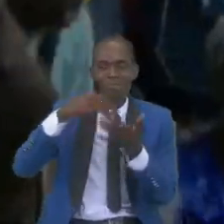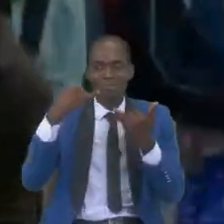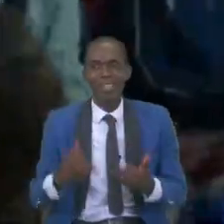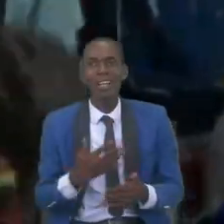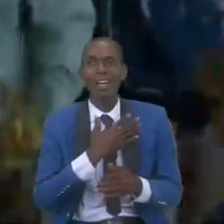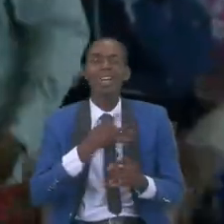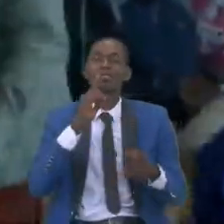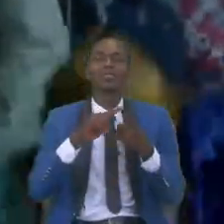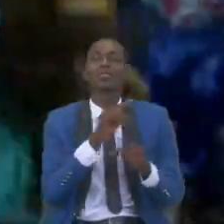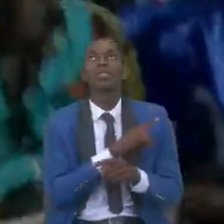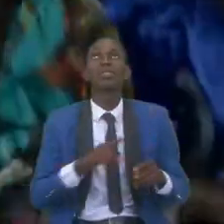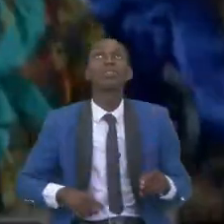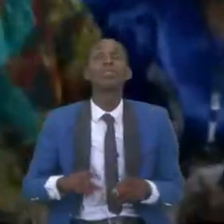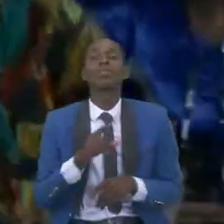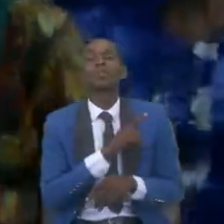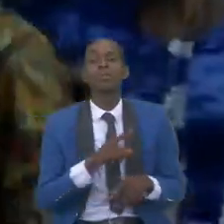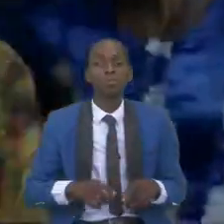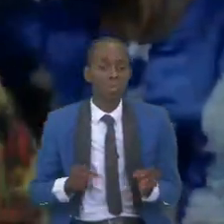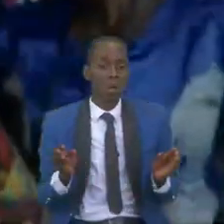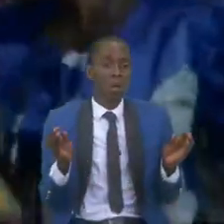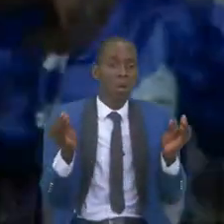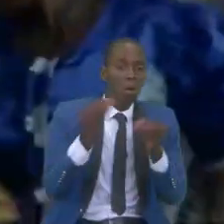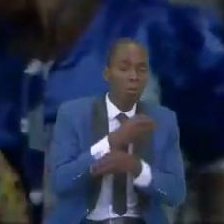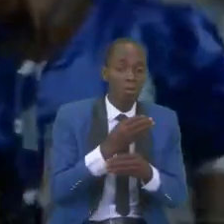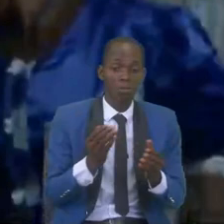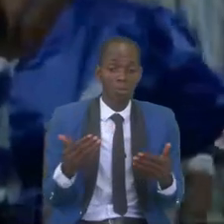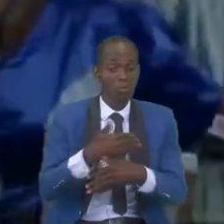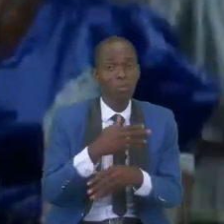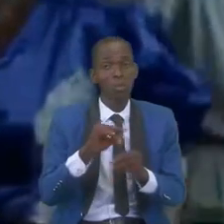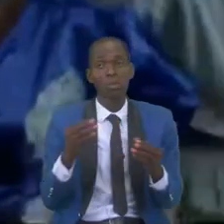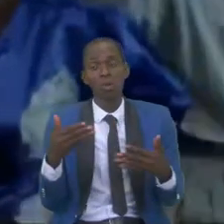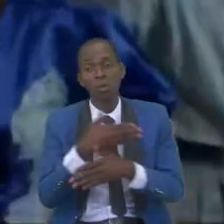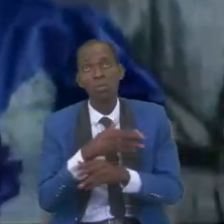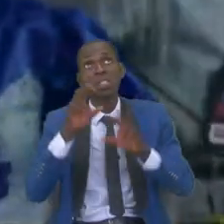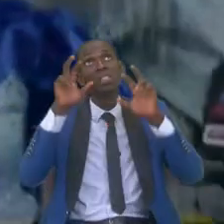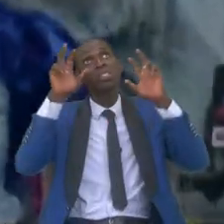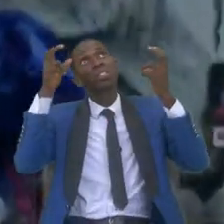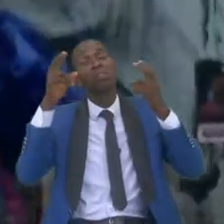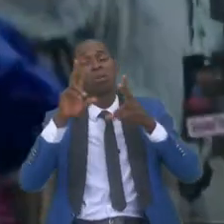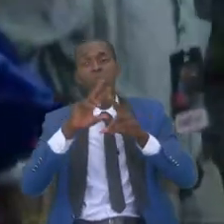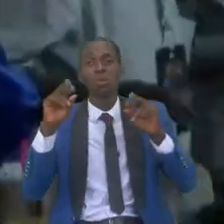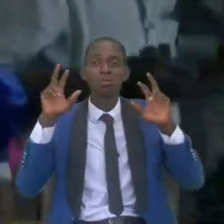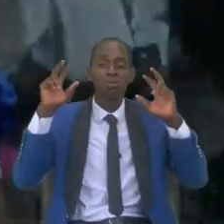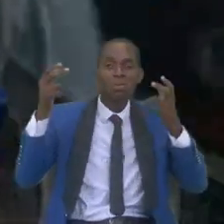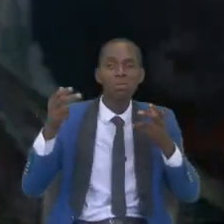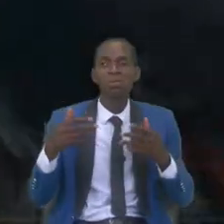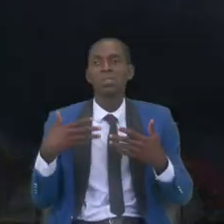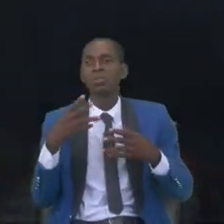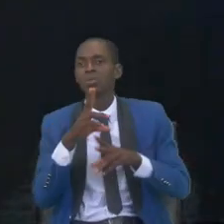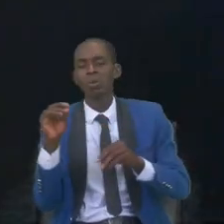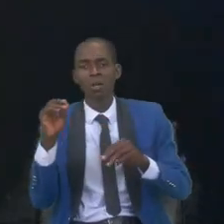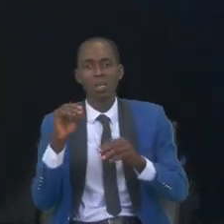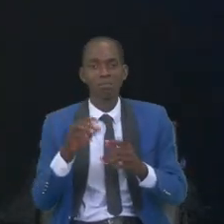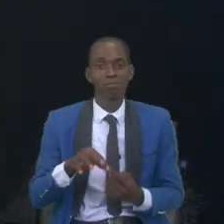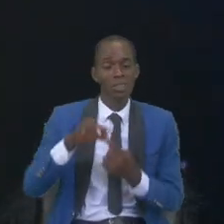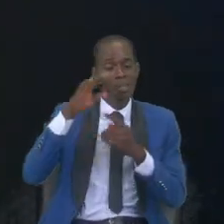oh Lord, office or no office, label or no label, an official calling or no official calling, I come in